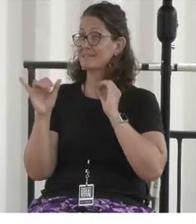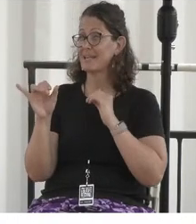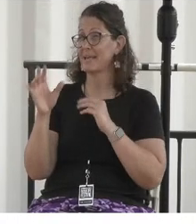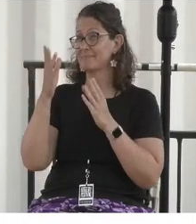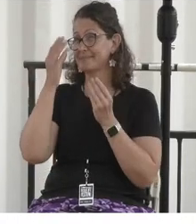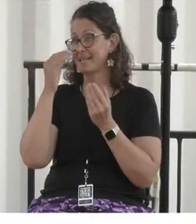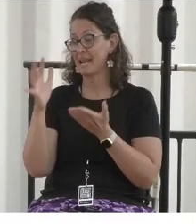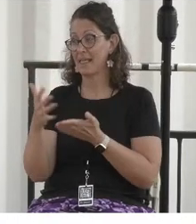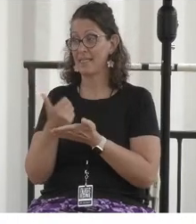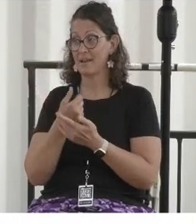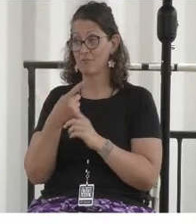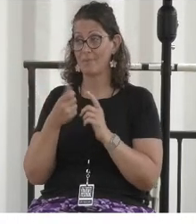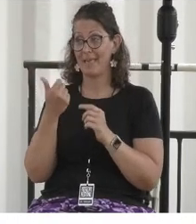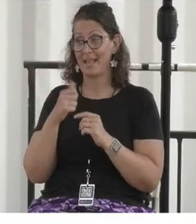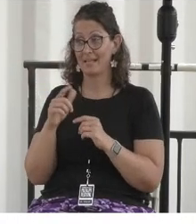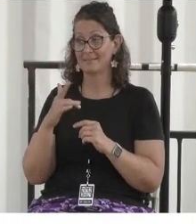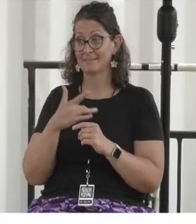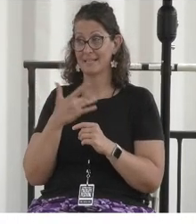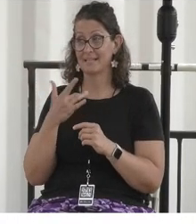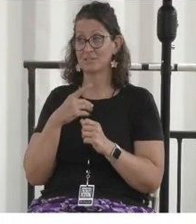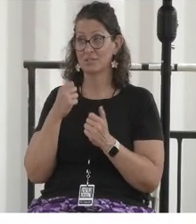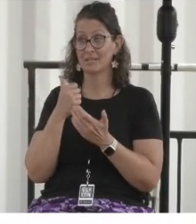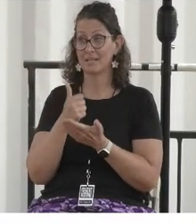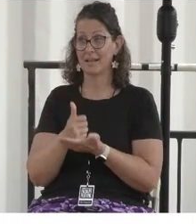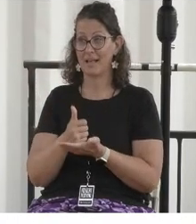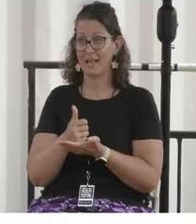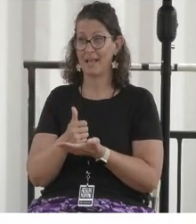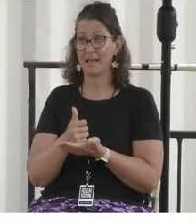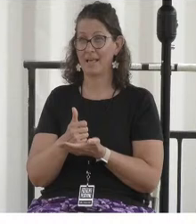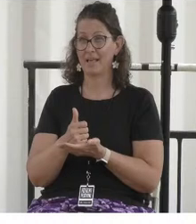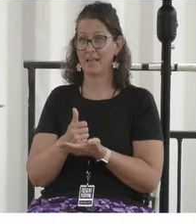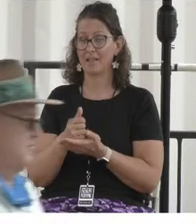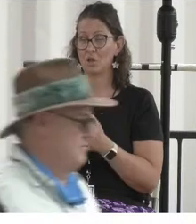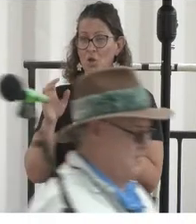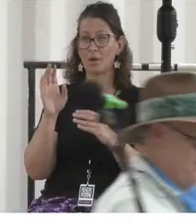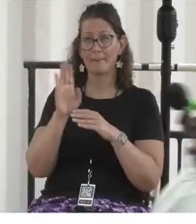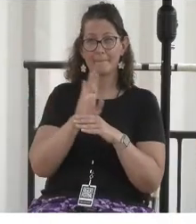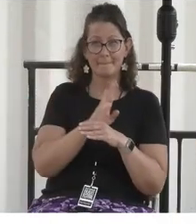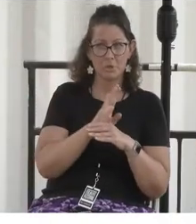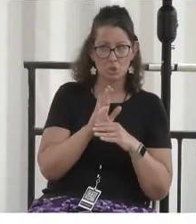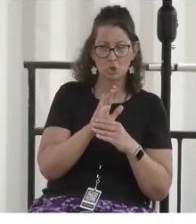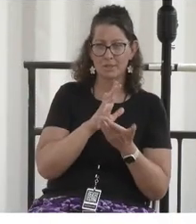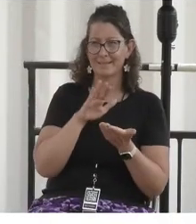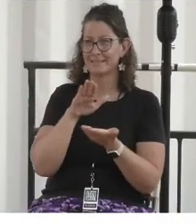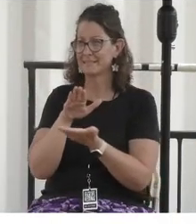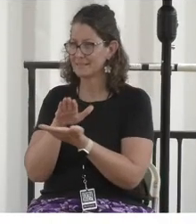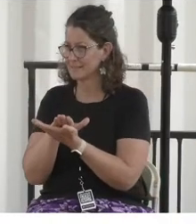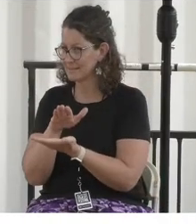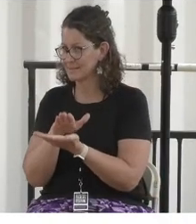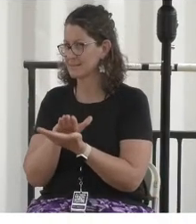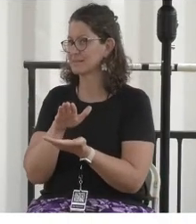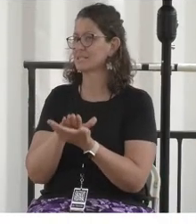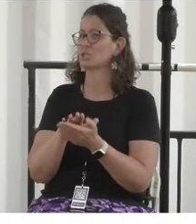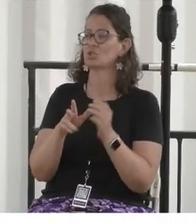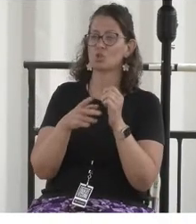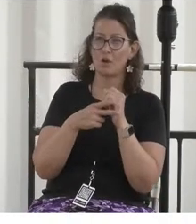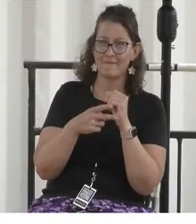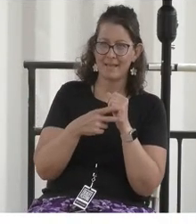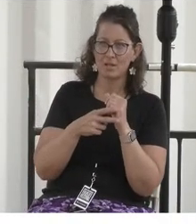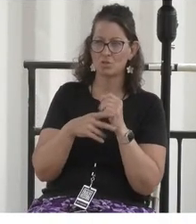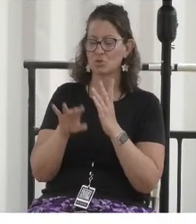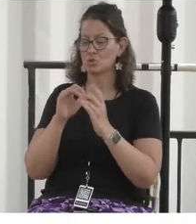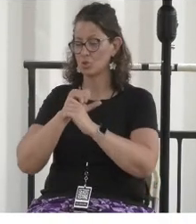collected by any one of these sensors can aid commercial purposes, academic purposes, conservation and